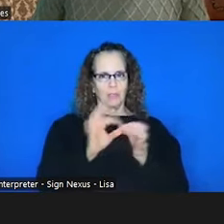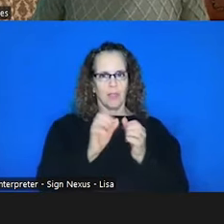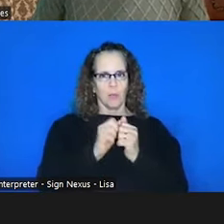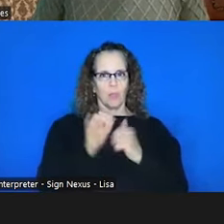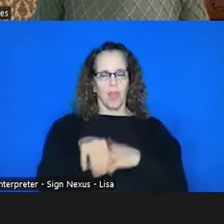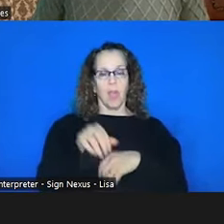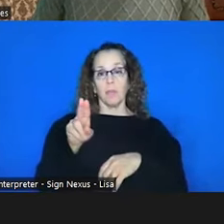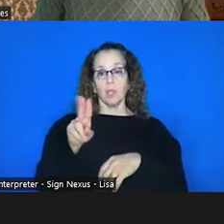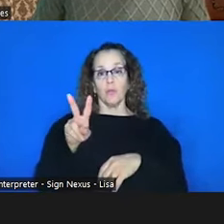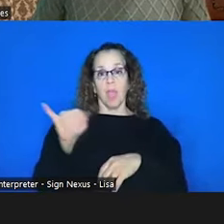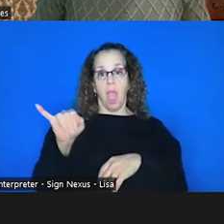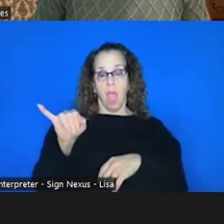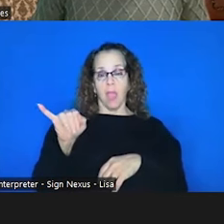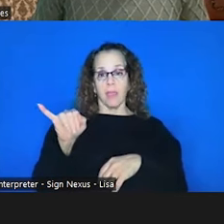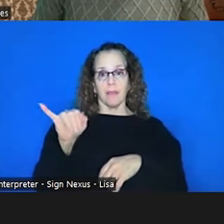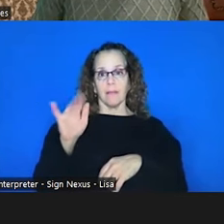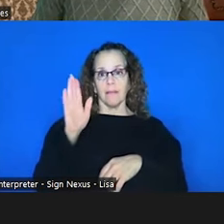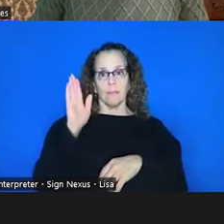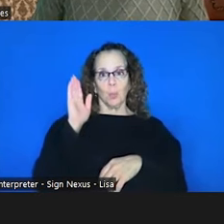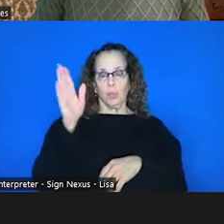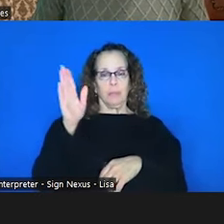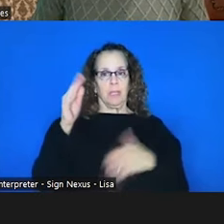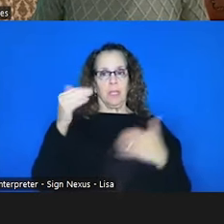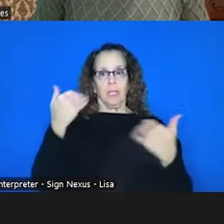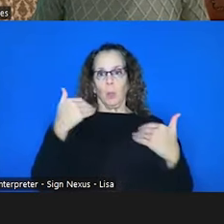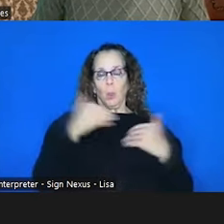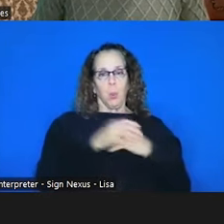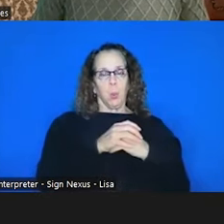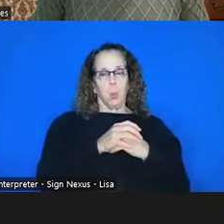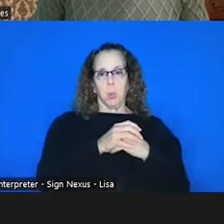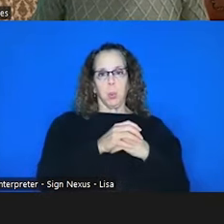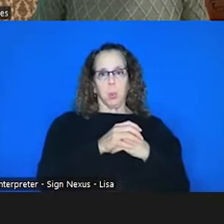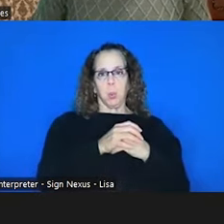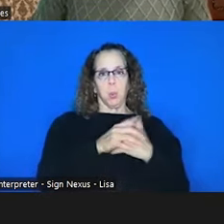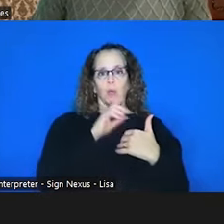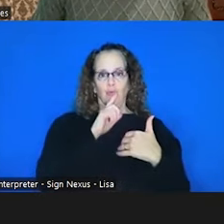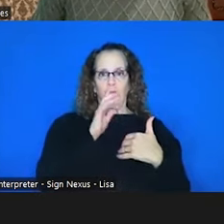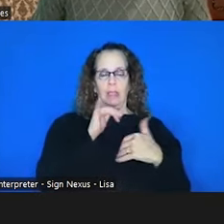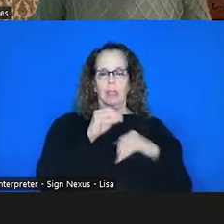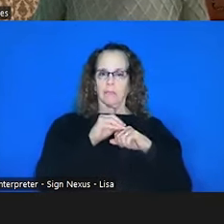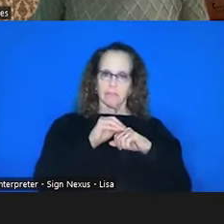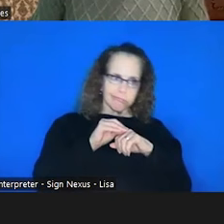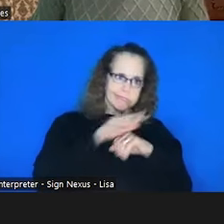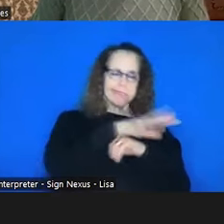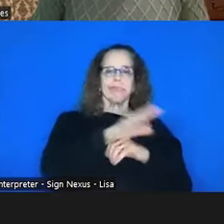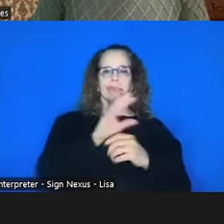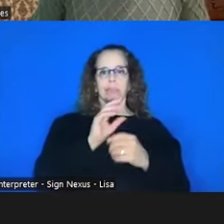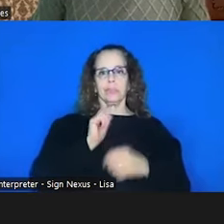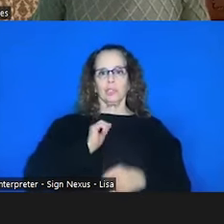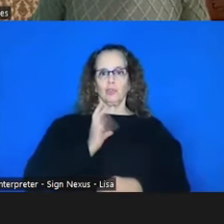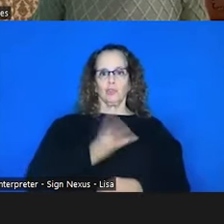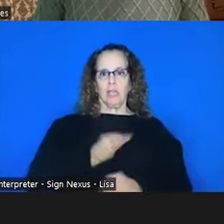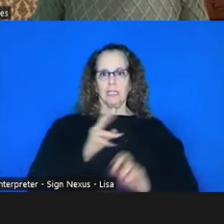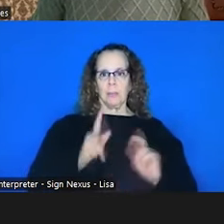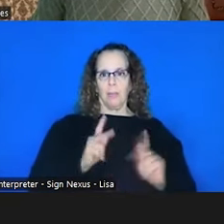be tremendously transformative for the lives of trans people. We need to think about radical ways